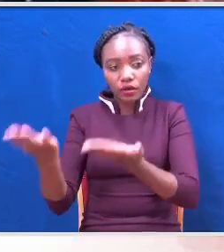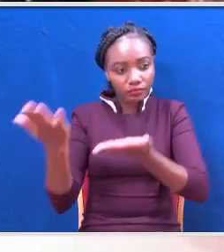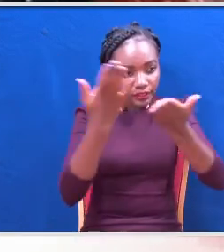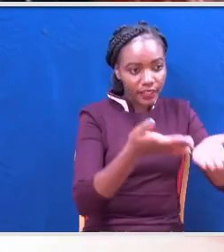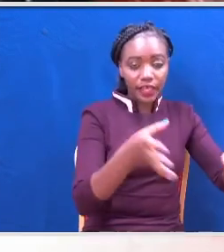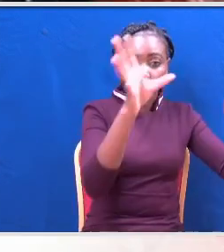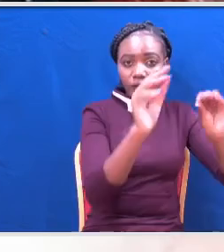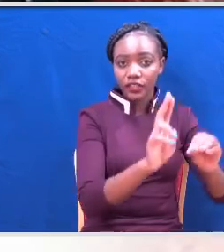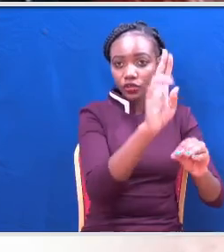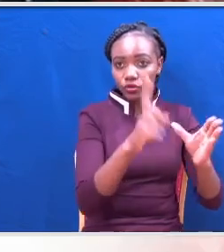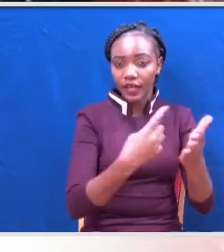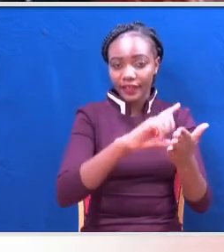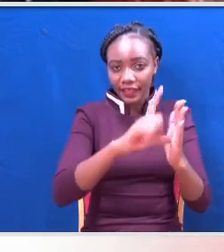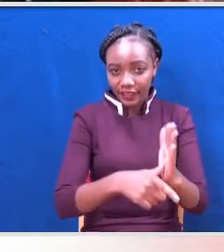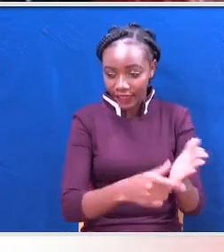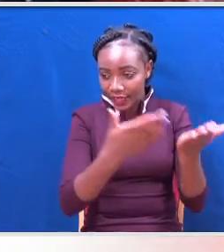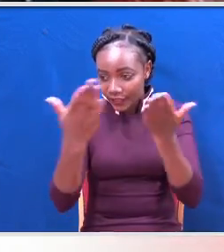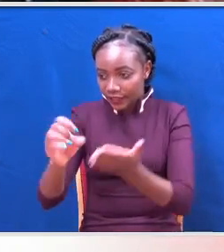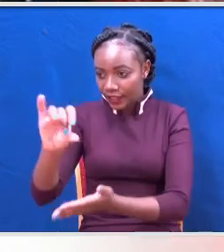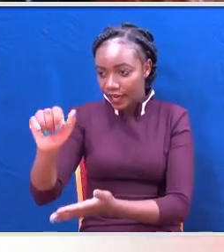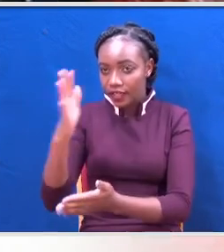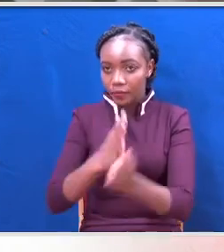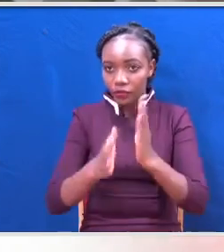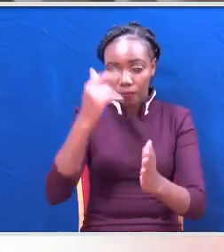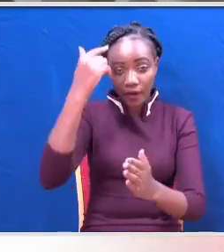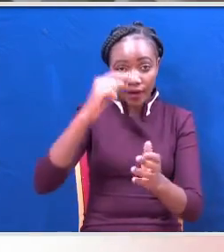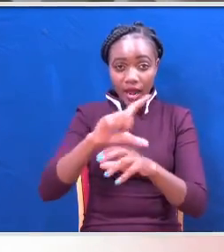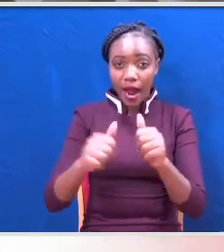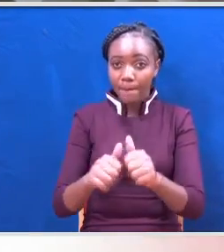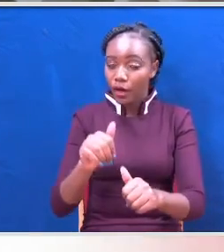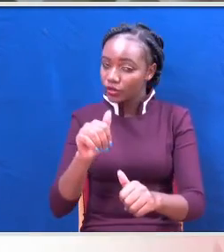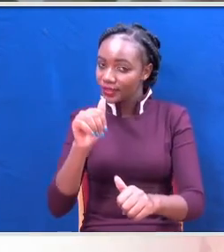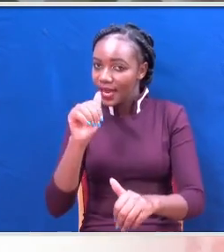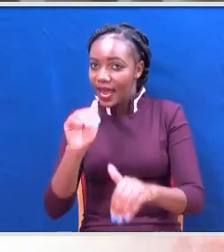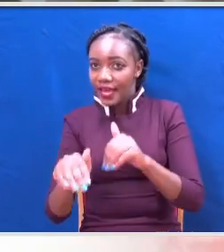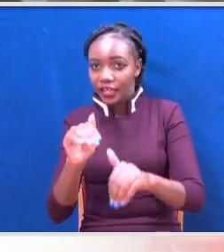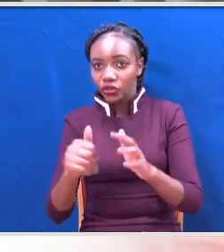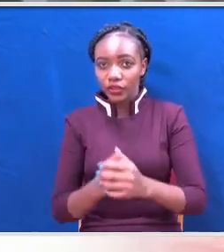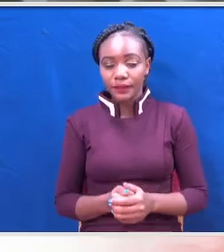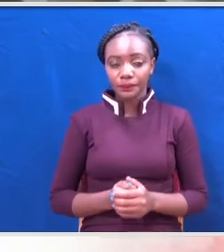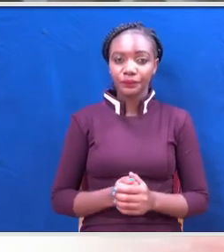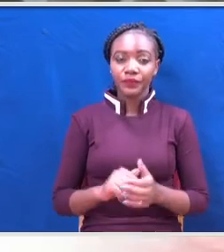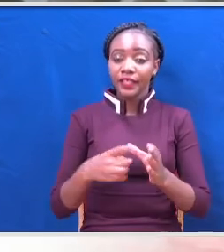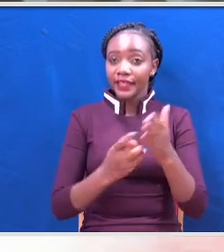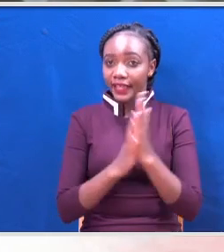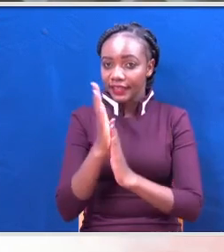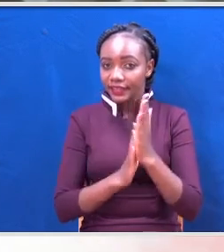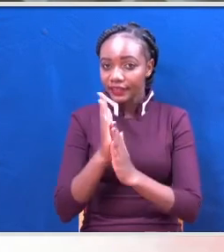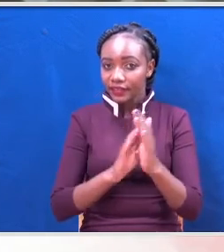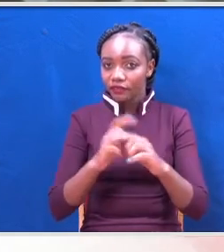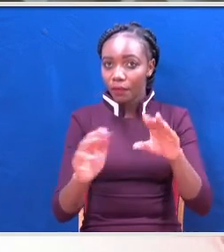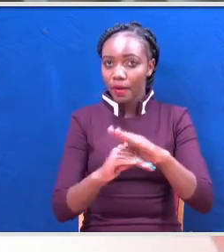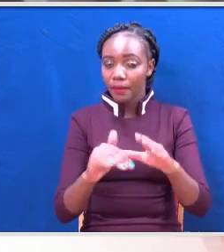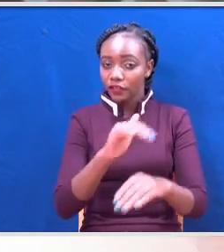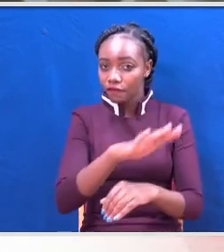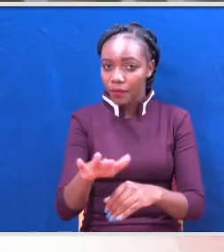who will then forward to IBC to organize a referendum. With more interests arising from members of Parliament concerning